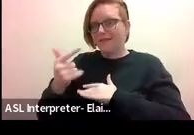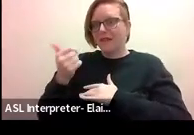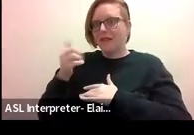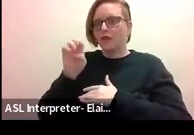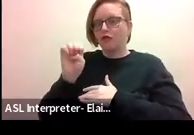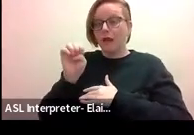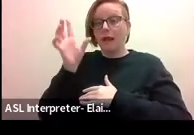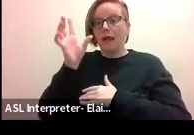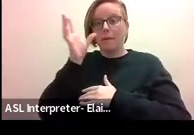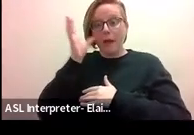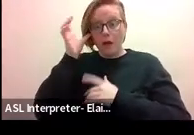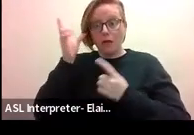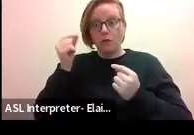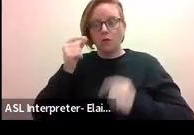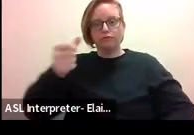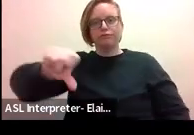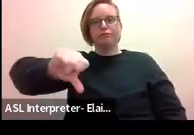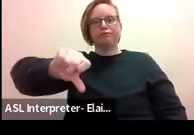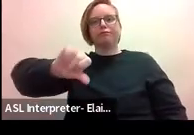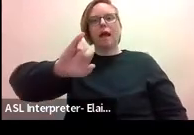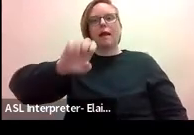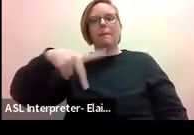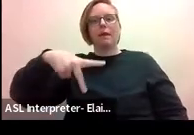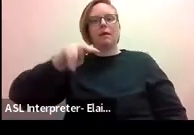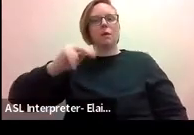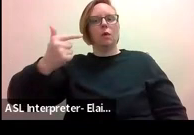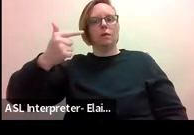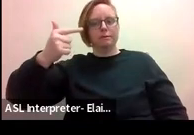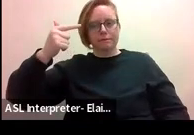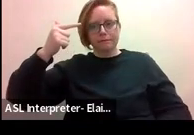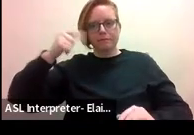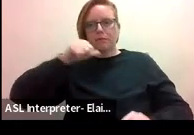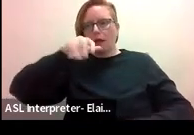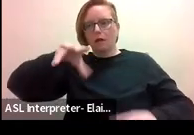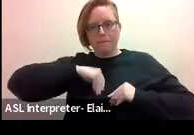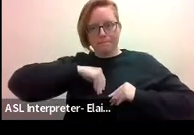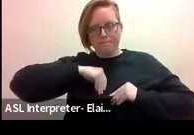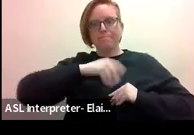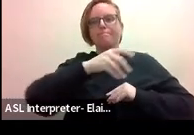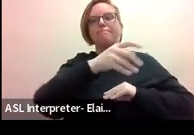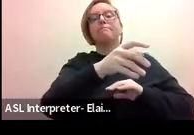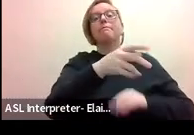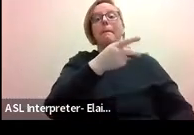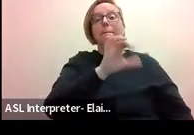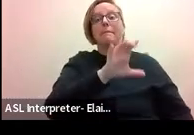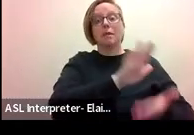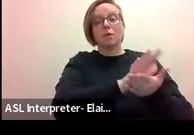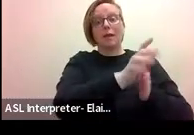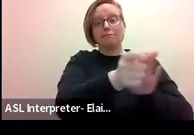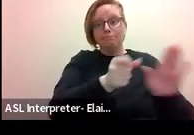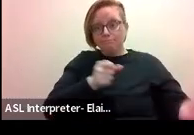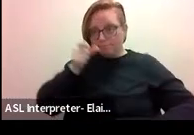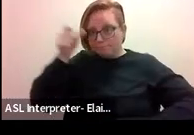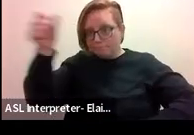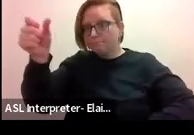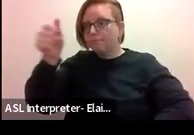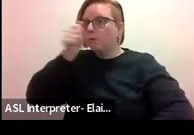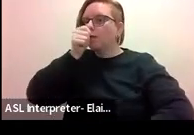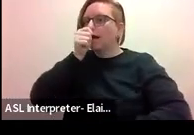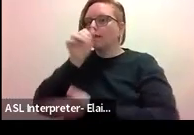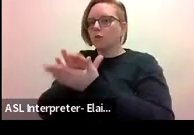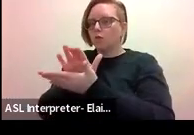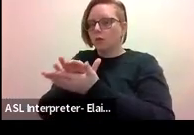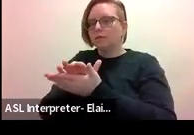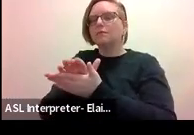IEP and enrolled him in a private school that specialized in working with students